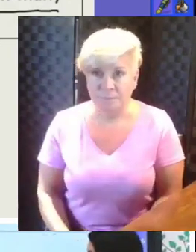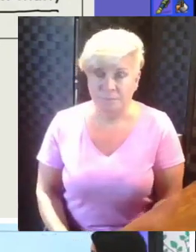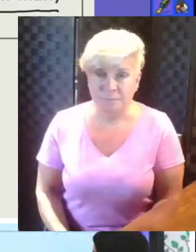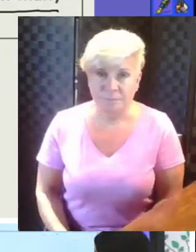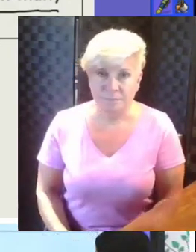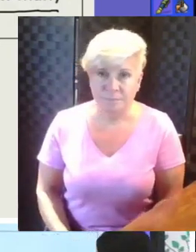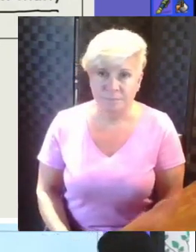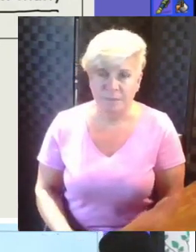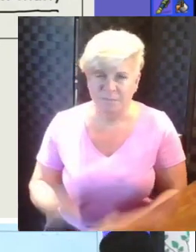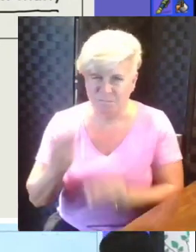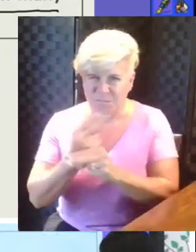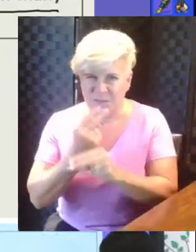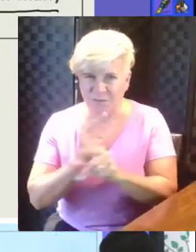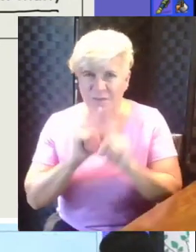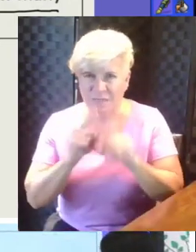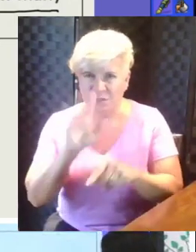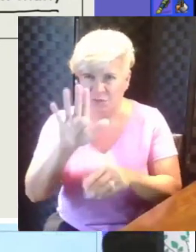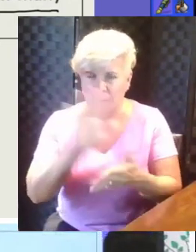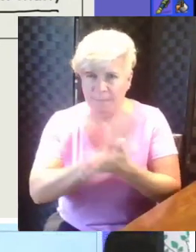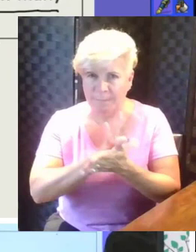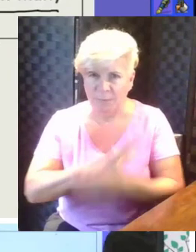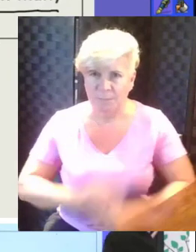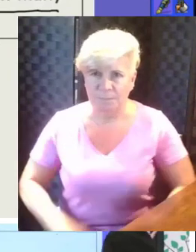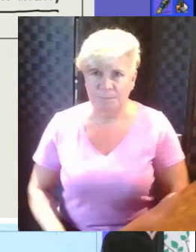Go ahead and find your answer on your paper.